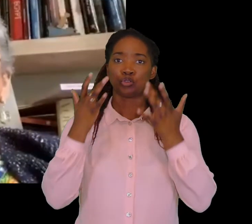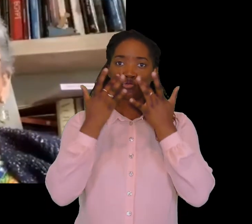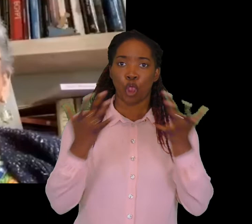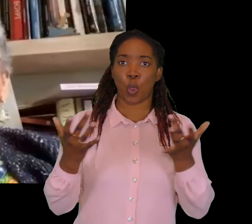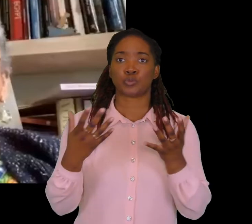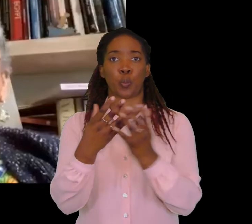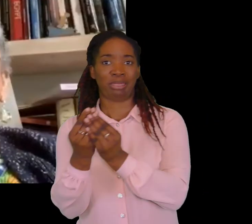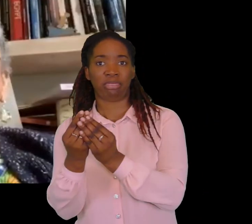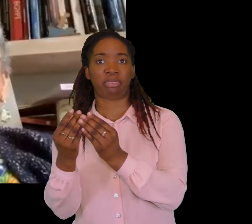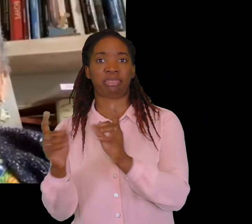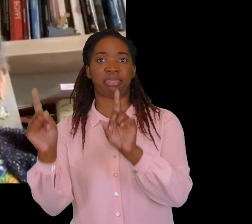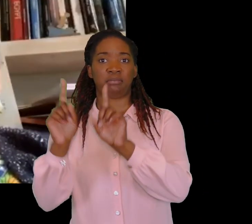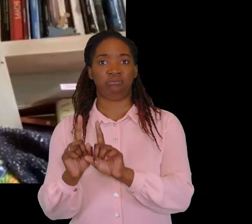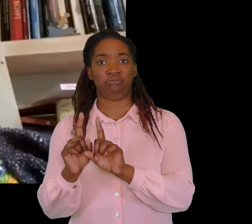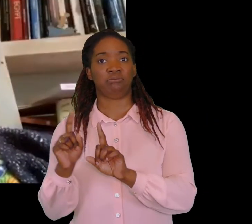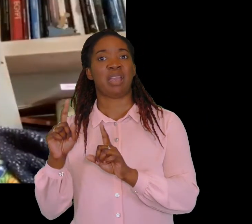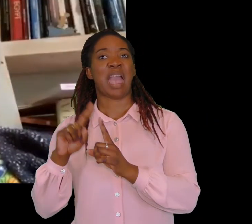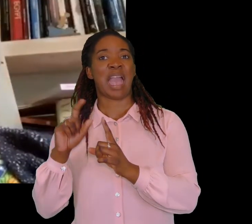shows with Eddie and